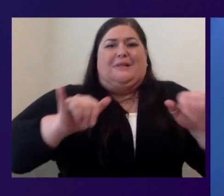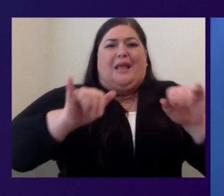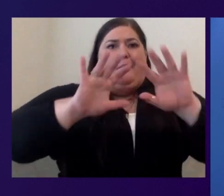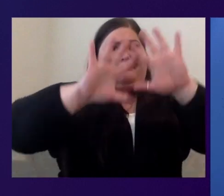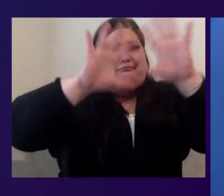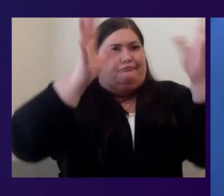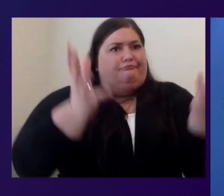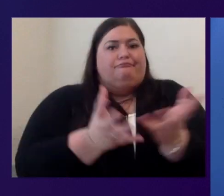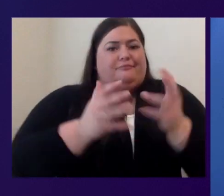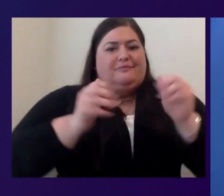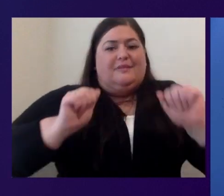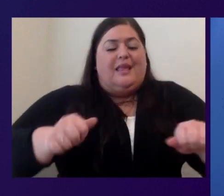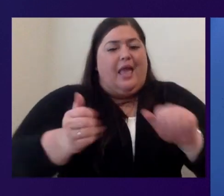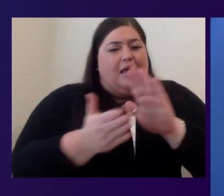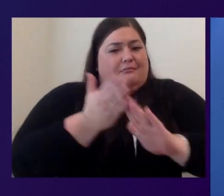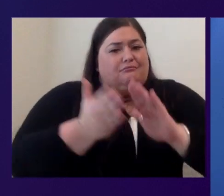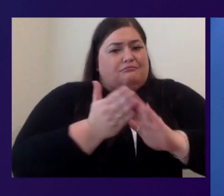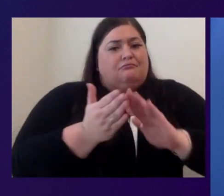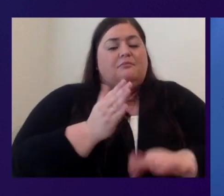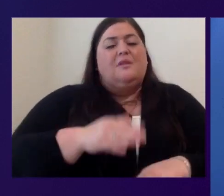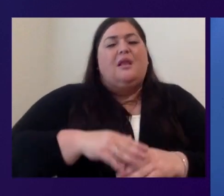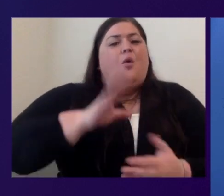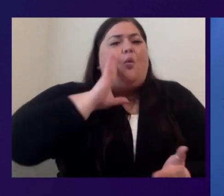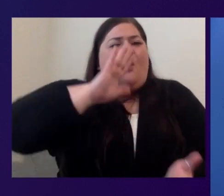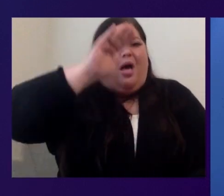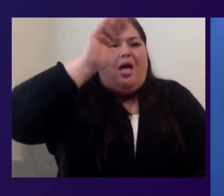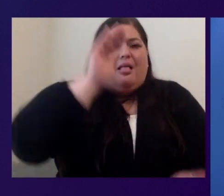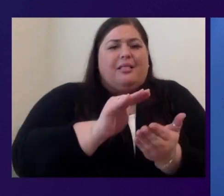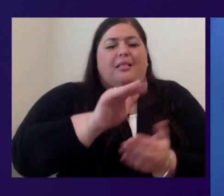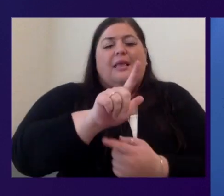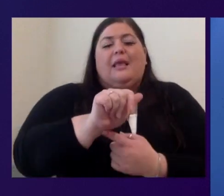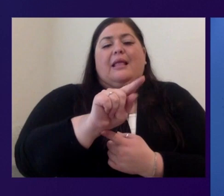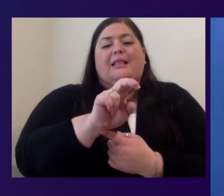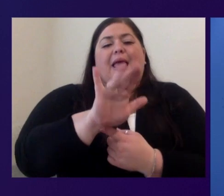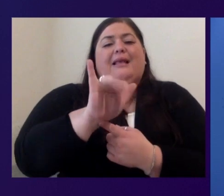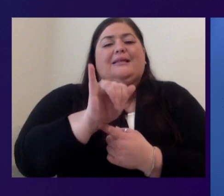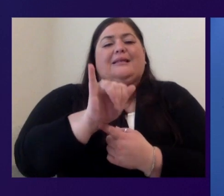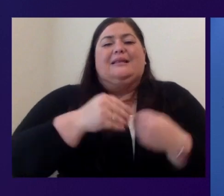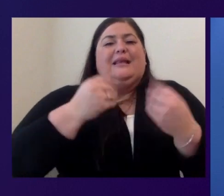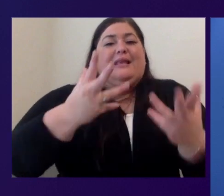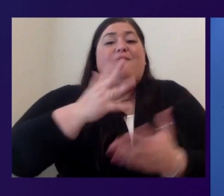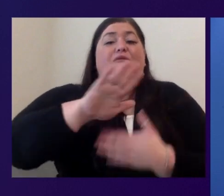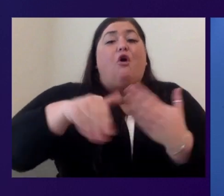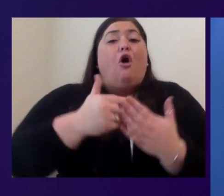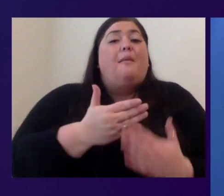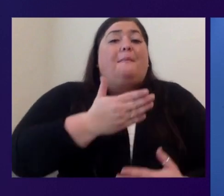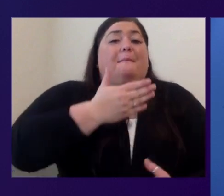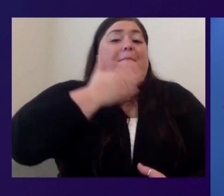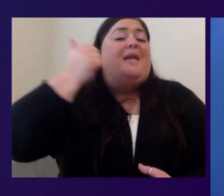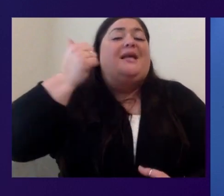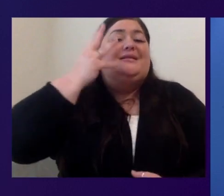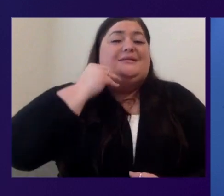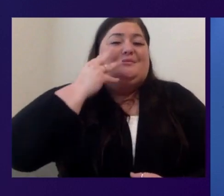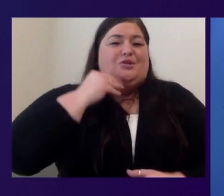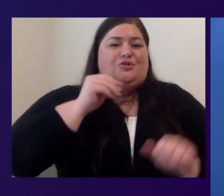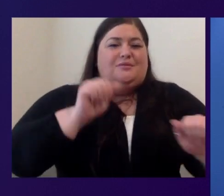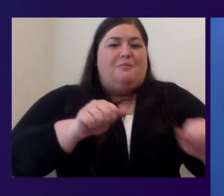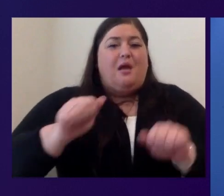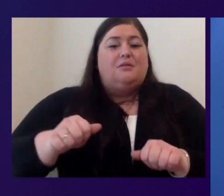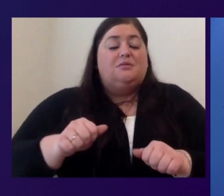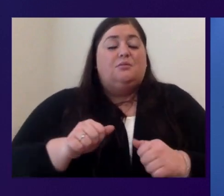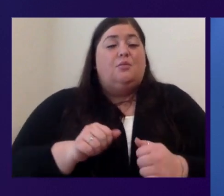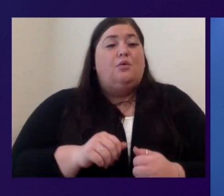going to result in the least latency and the best experience for them. But then there's that second half, right? So those applications are reaching out and talking